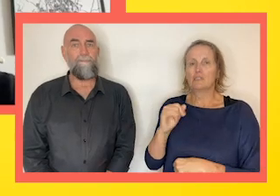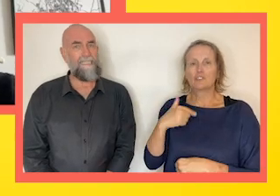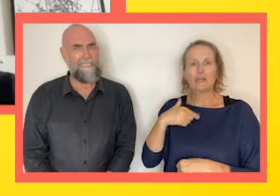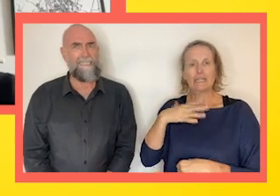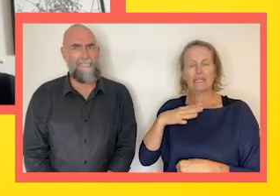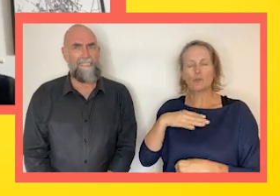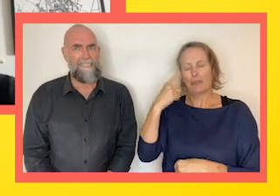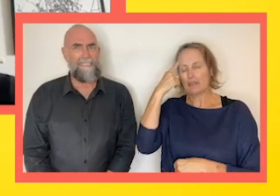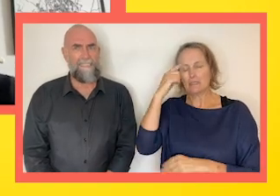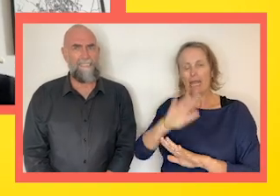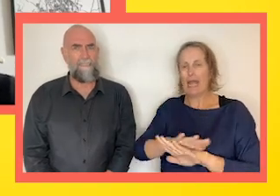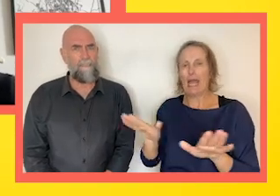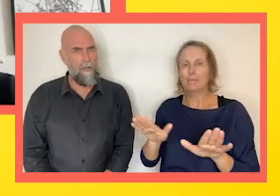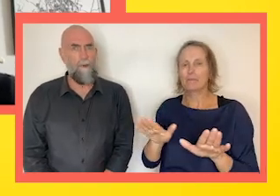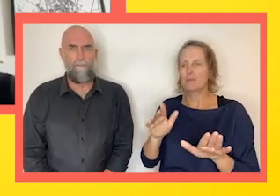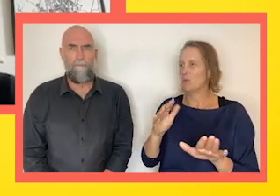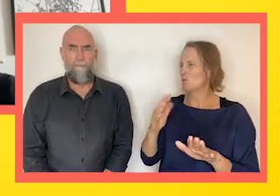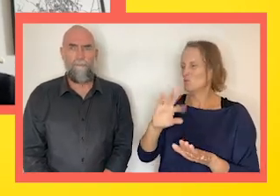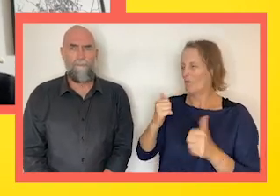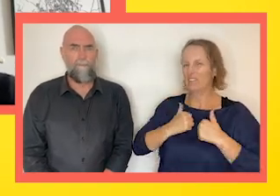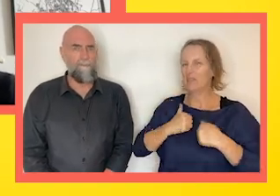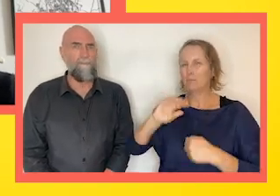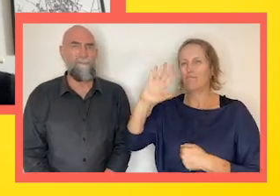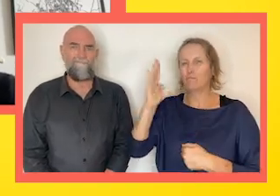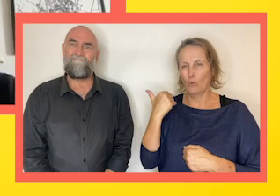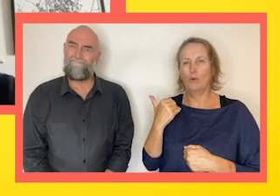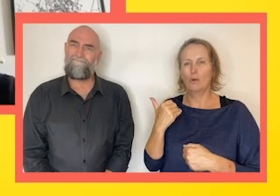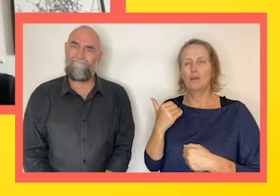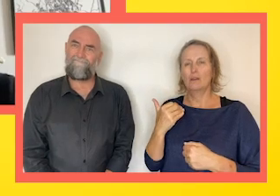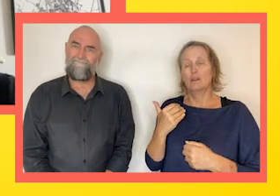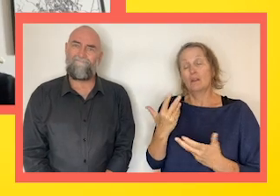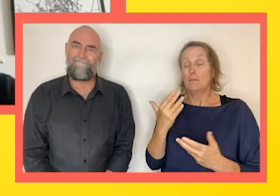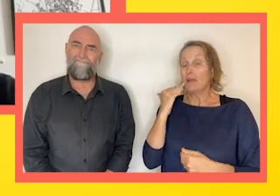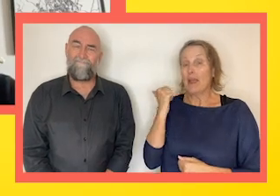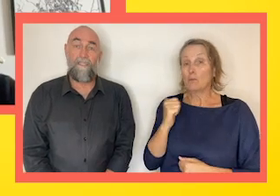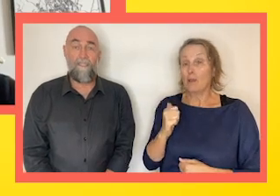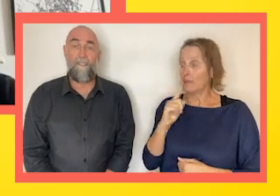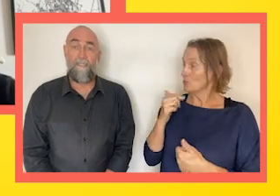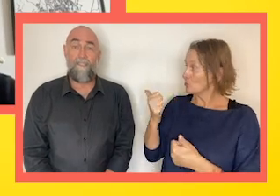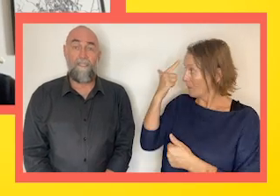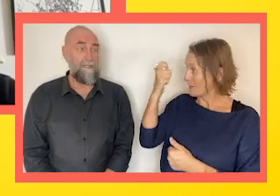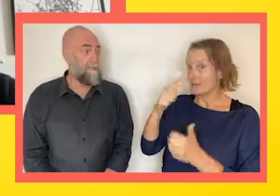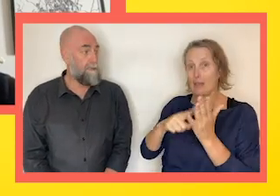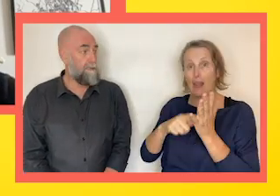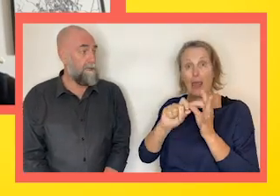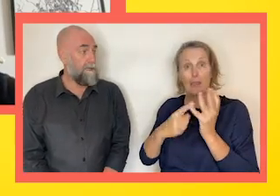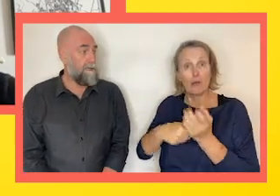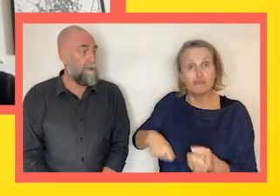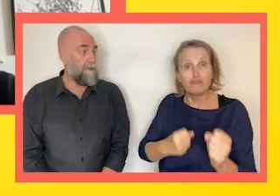you got to hold yourself accountable for that. So I knew that I wasn't in good shape, but that stuff's fun. But being a labourer, that's a good one. I